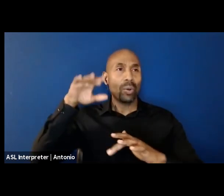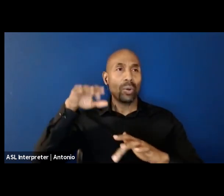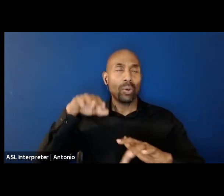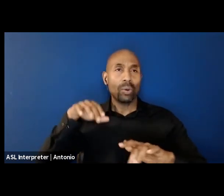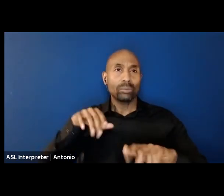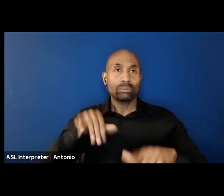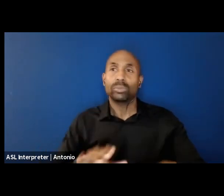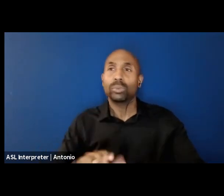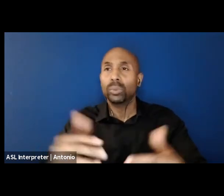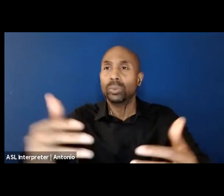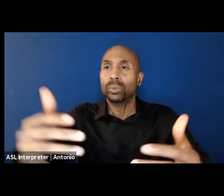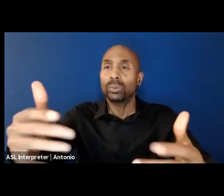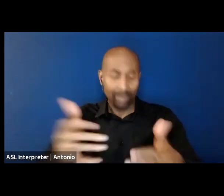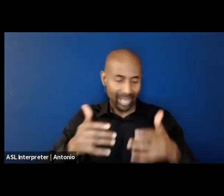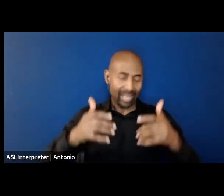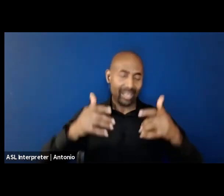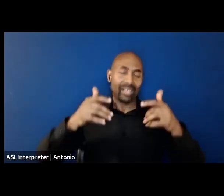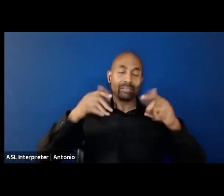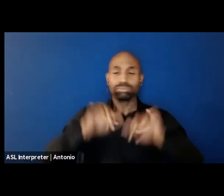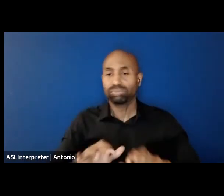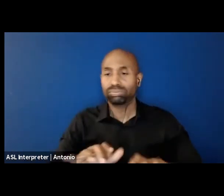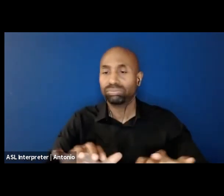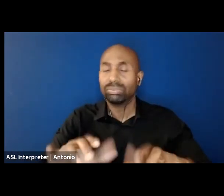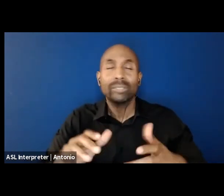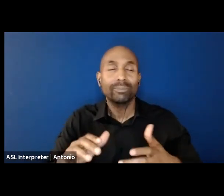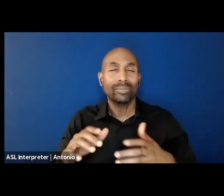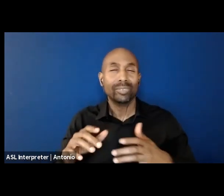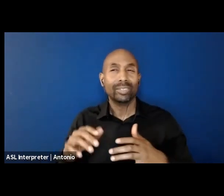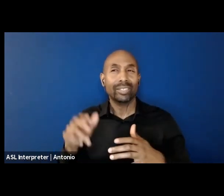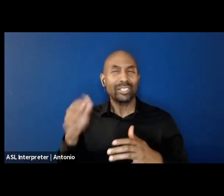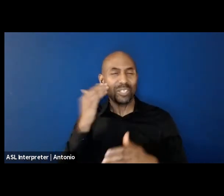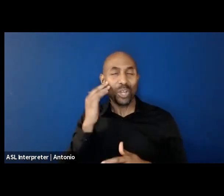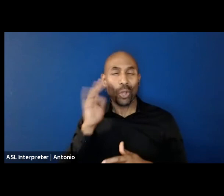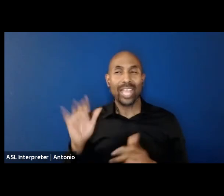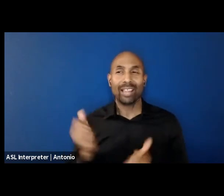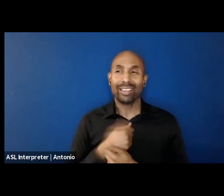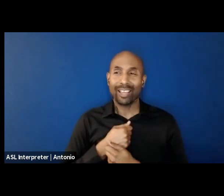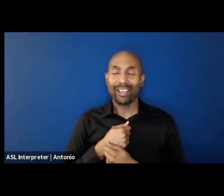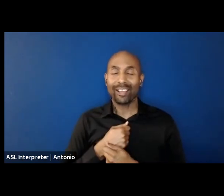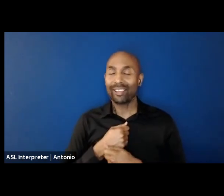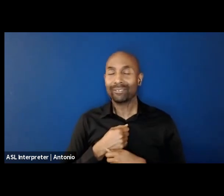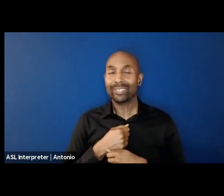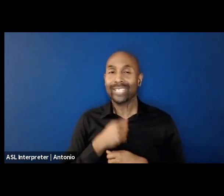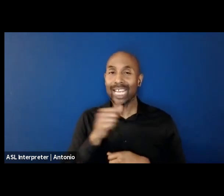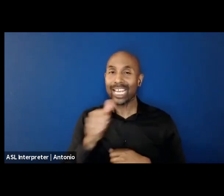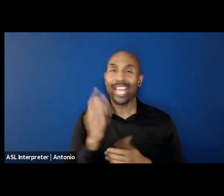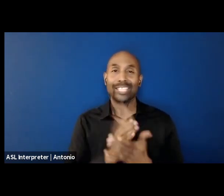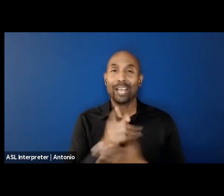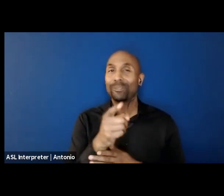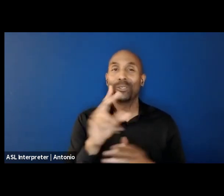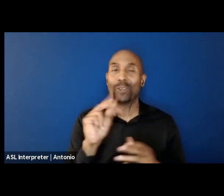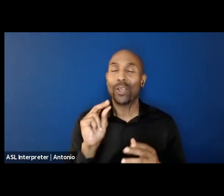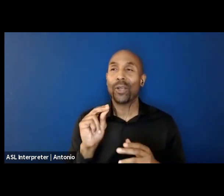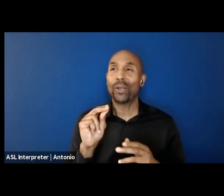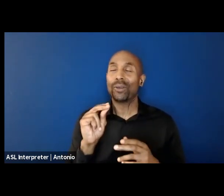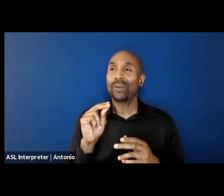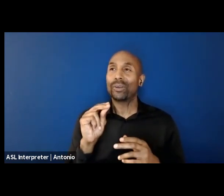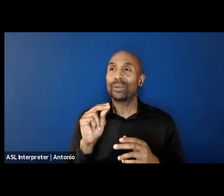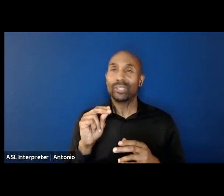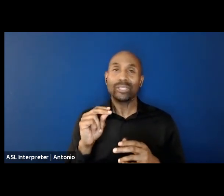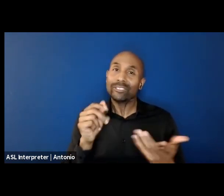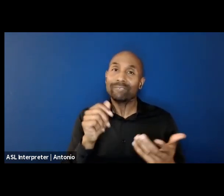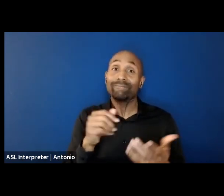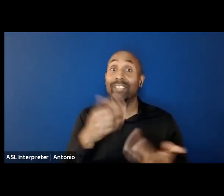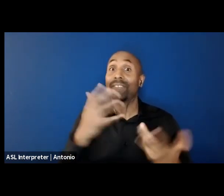one knew one would never be done being put through love's paces, by which time one seemed, even to oneself, to be